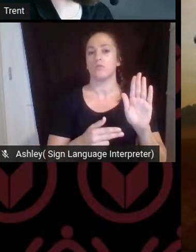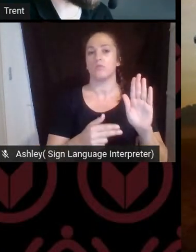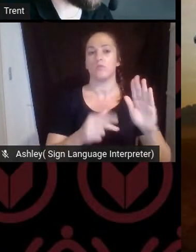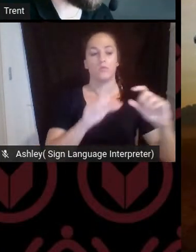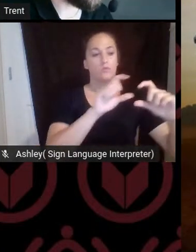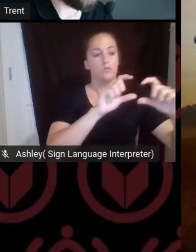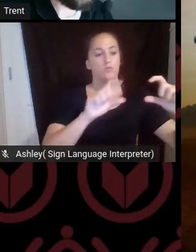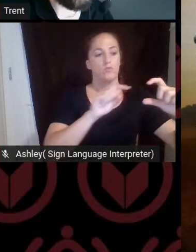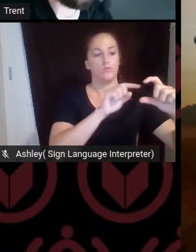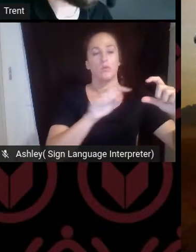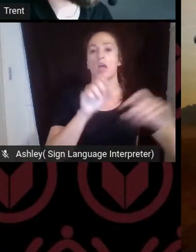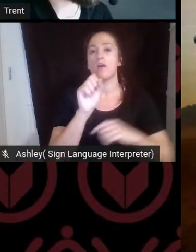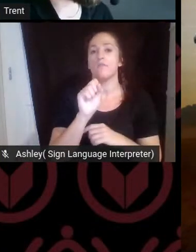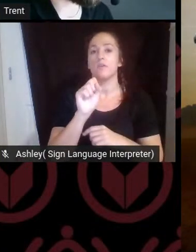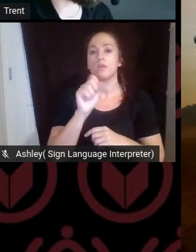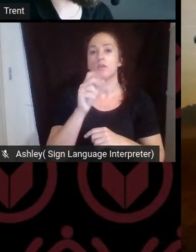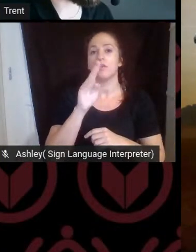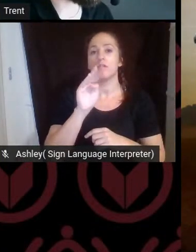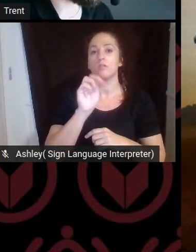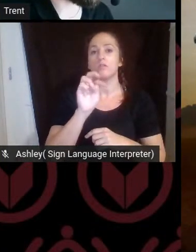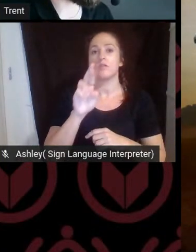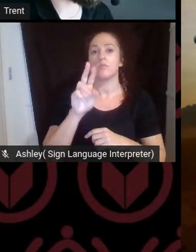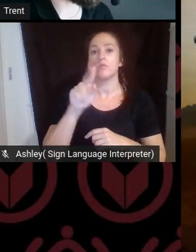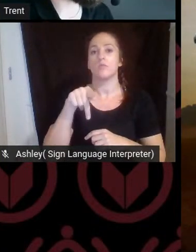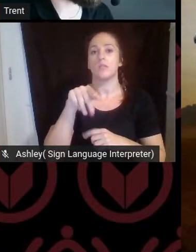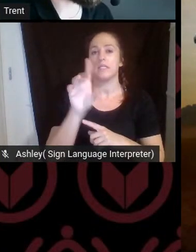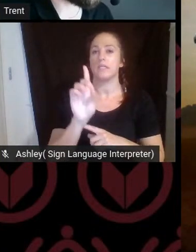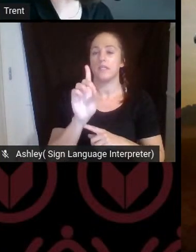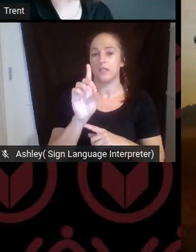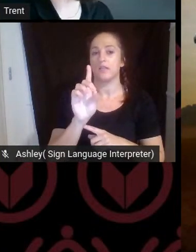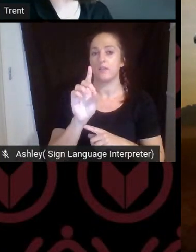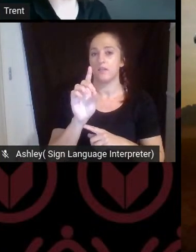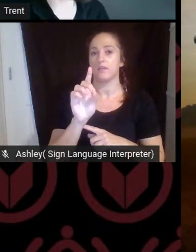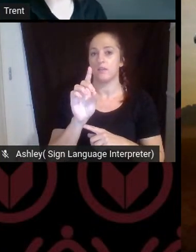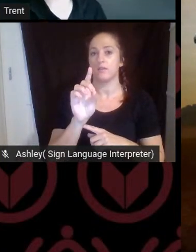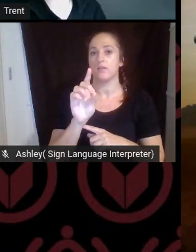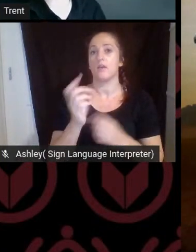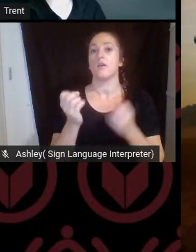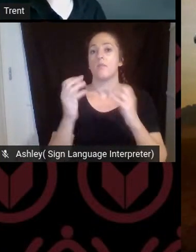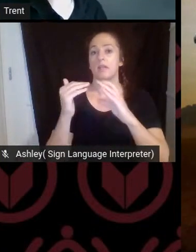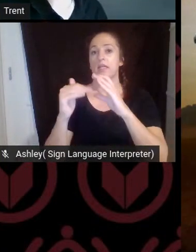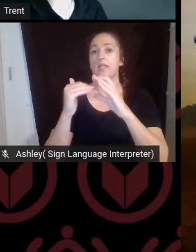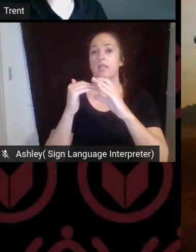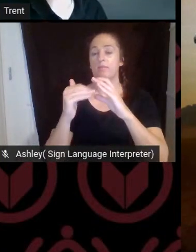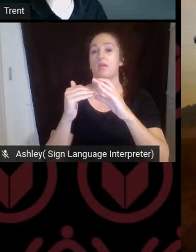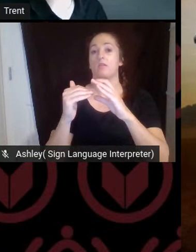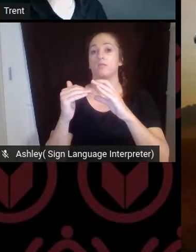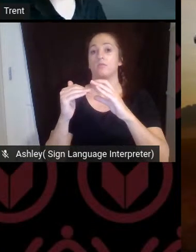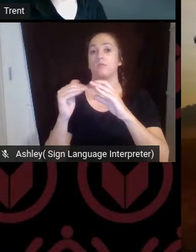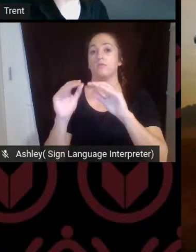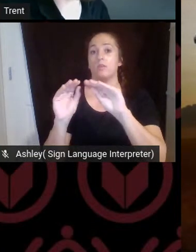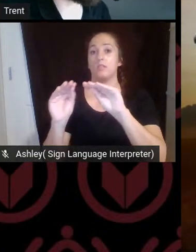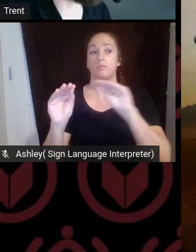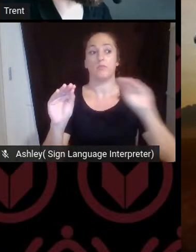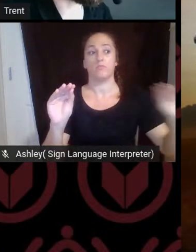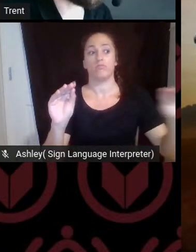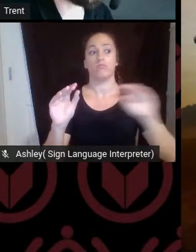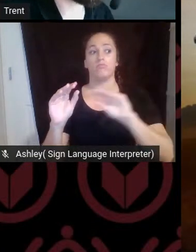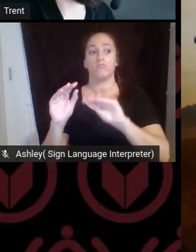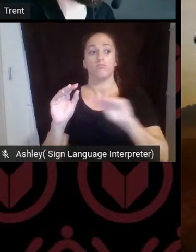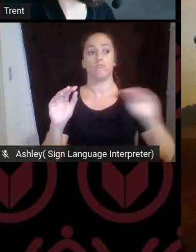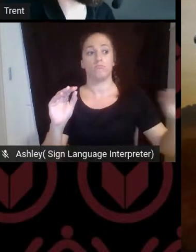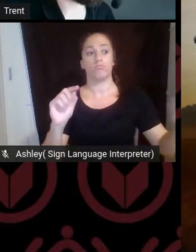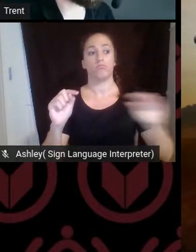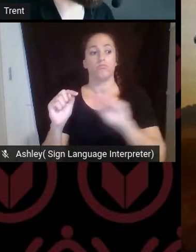got Summer PD, which is where I've put a lot of my emails that have to do with the G Suite overview course